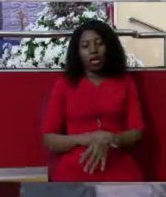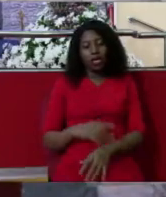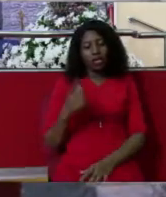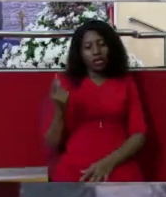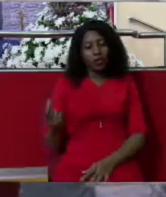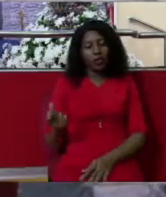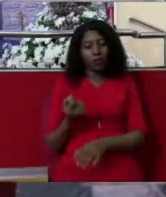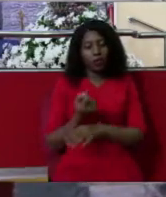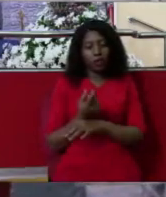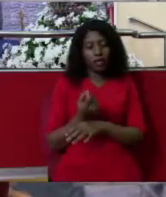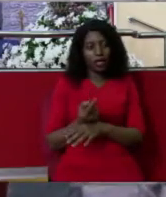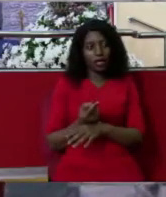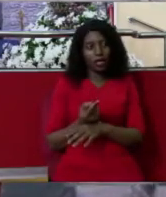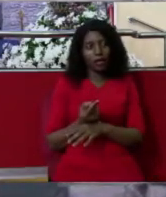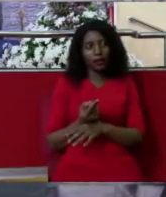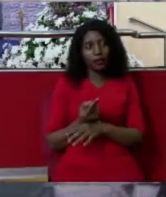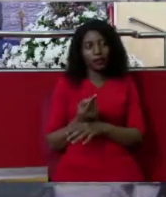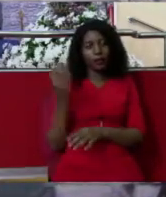us.